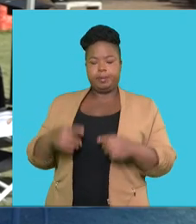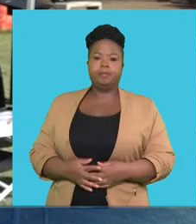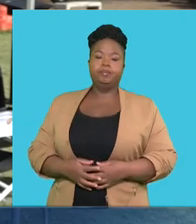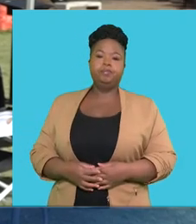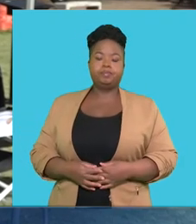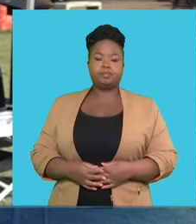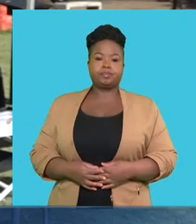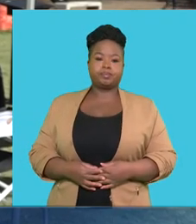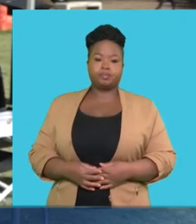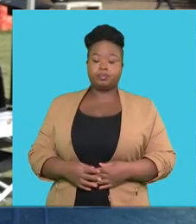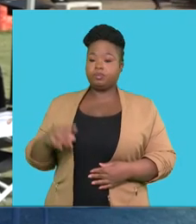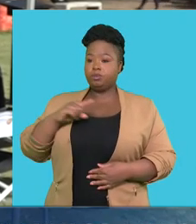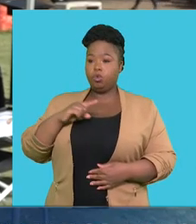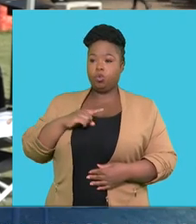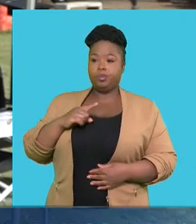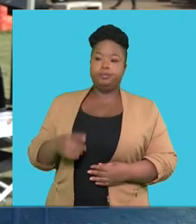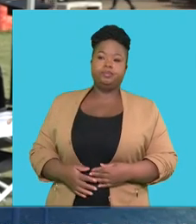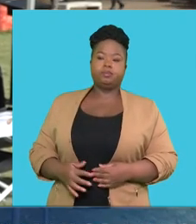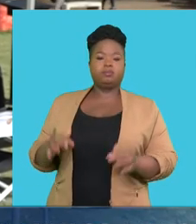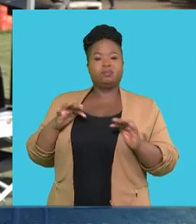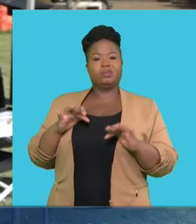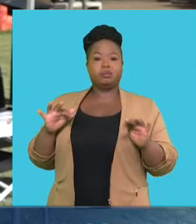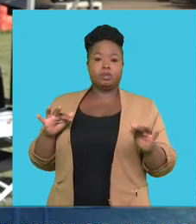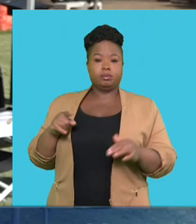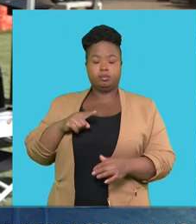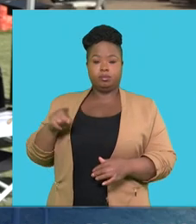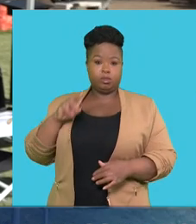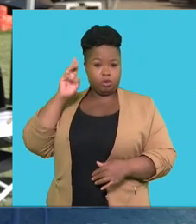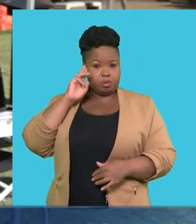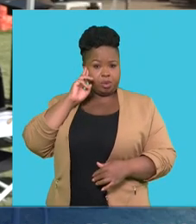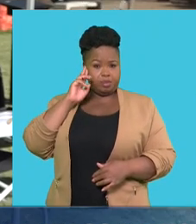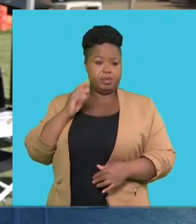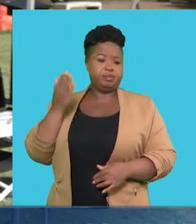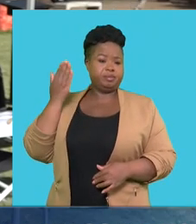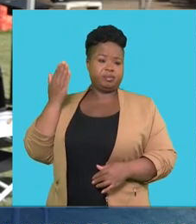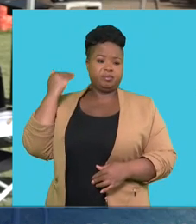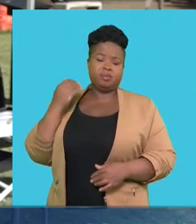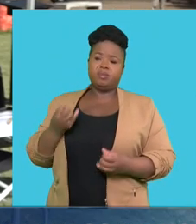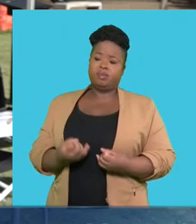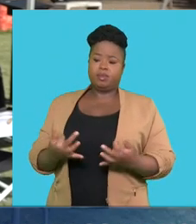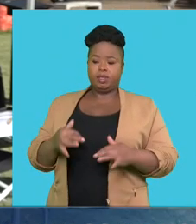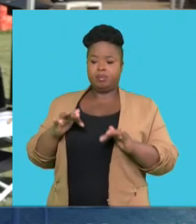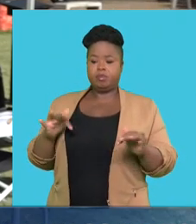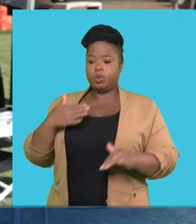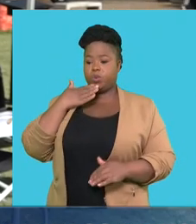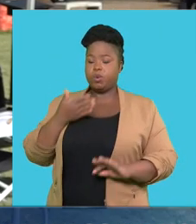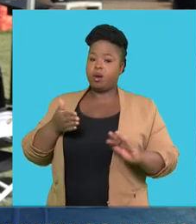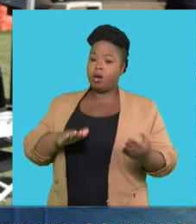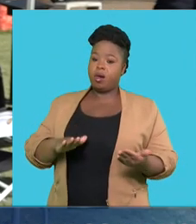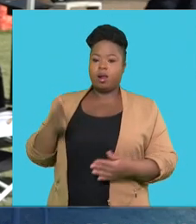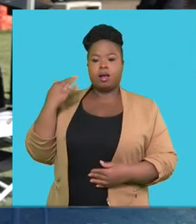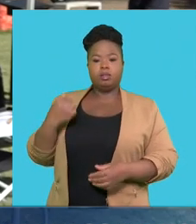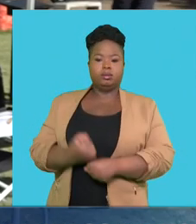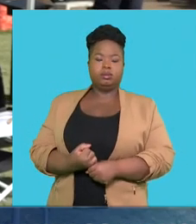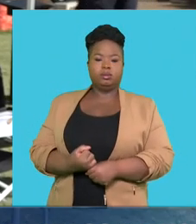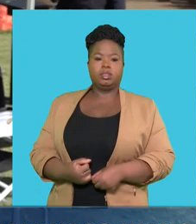the reason we're doing that, if people can remember that we had quite a lot of people that passed on last year in